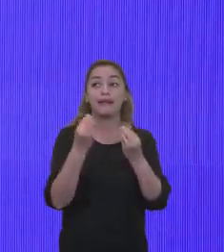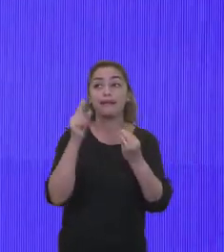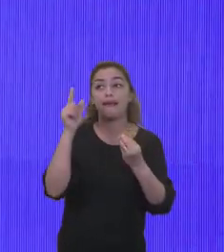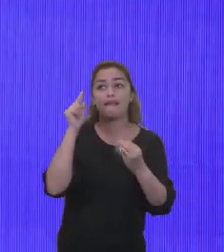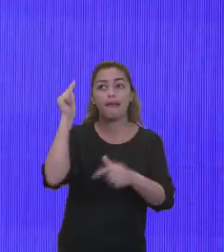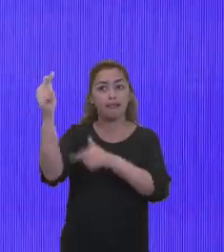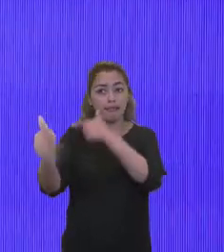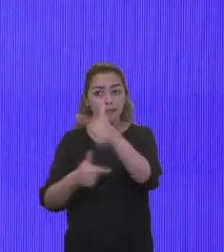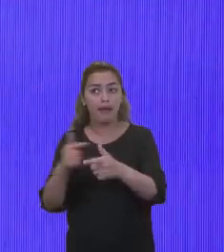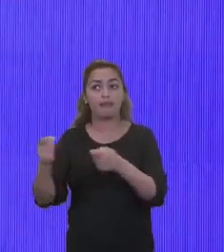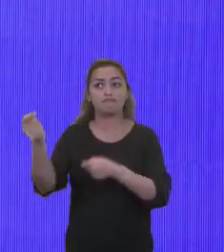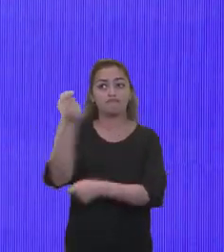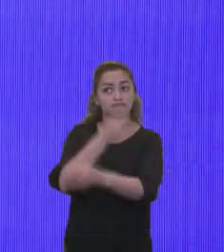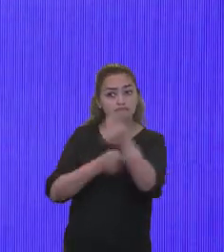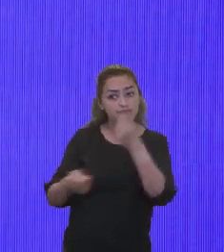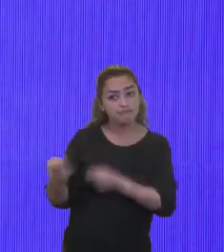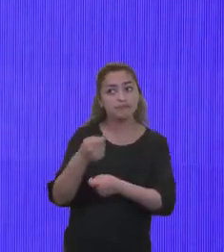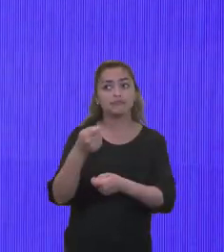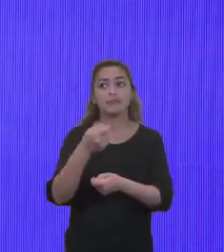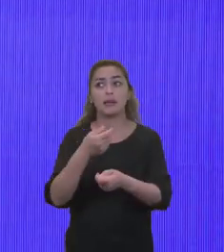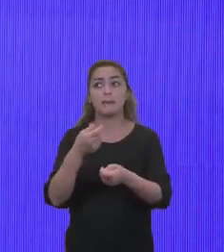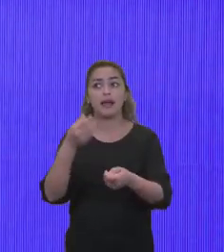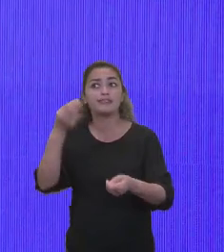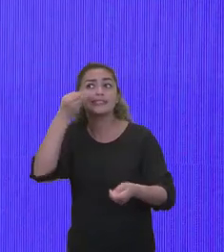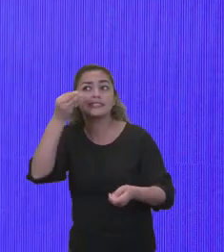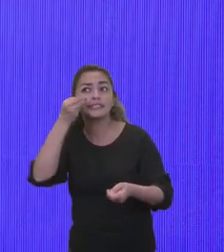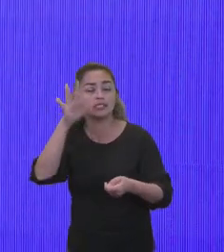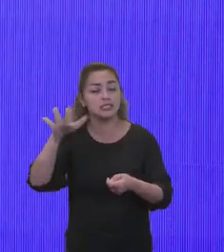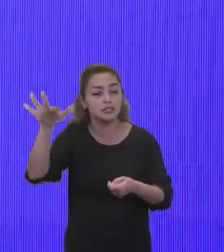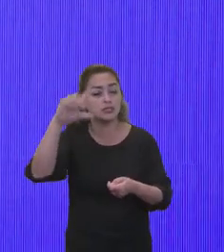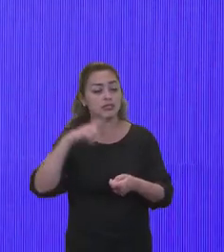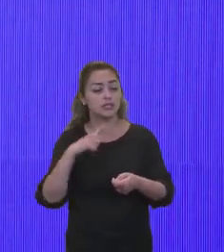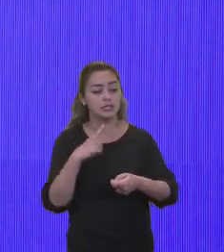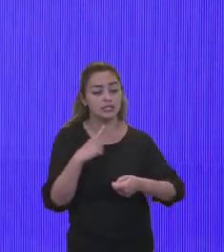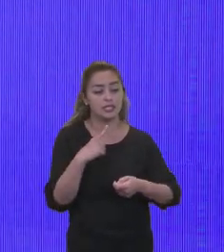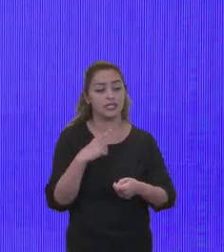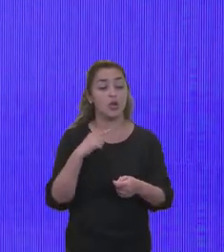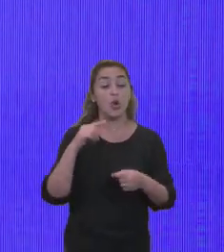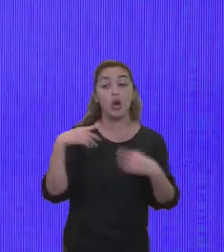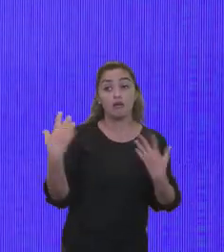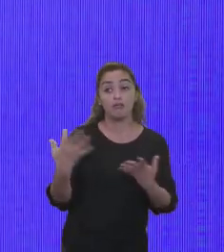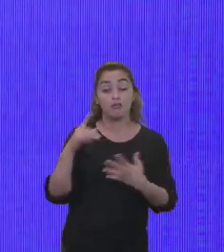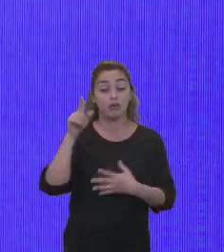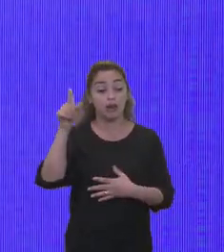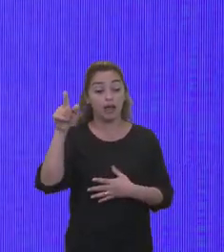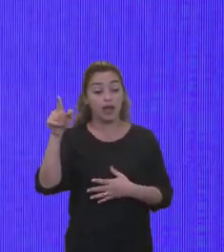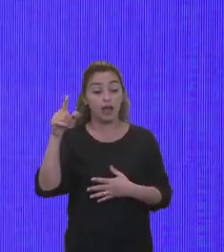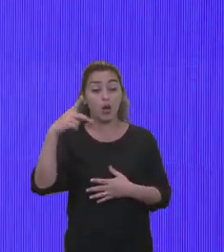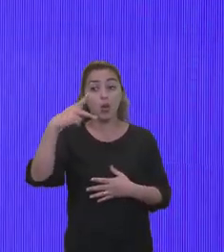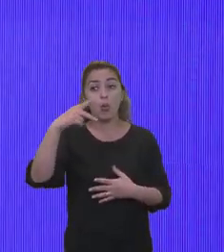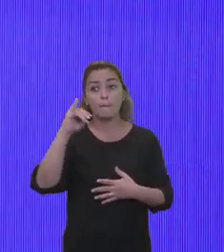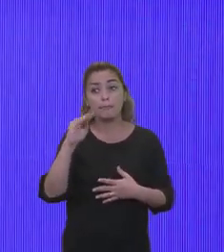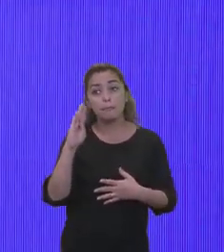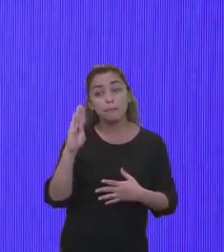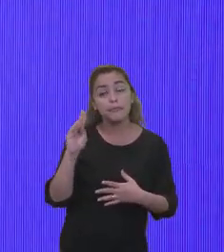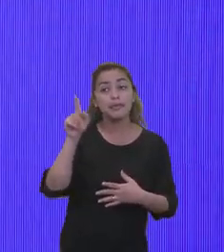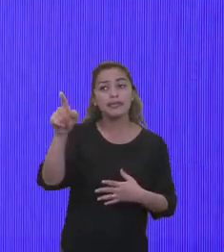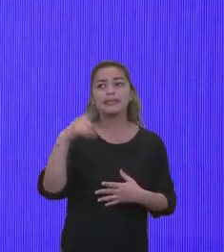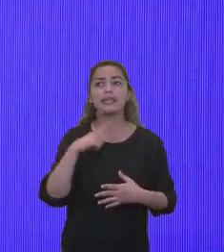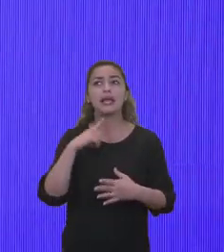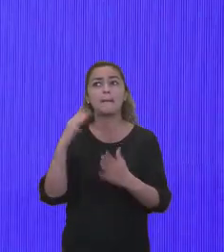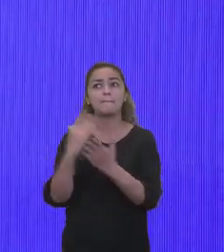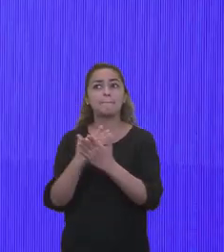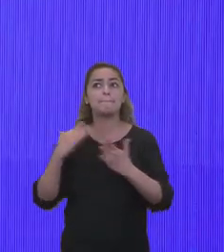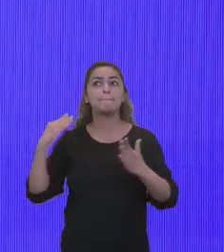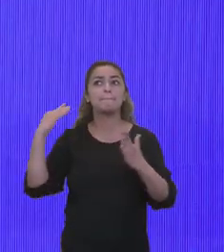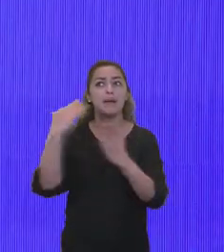generate income, to dynamize the economy, to build opportunities. The GDP of the slums is larger than the GDP of